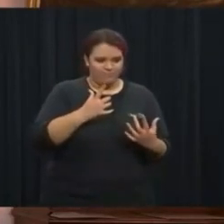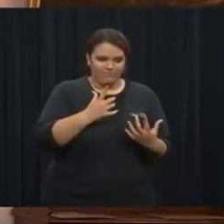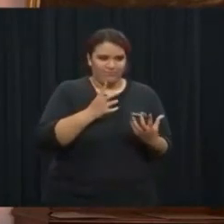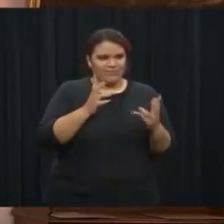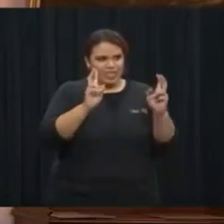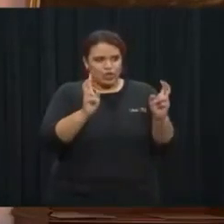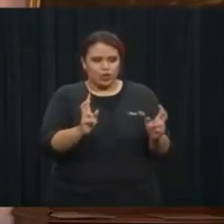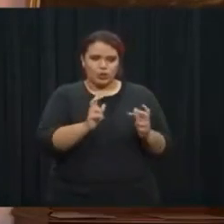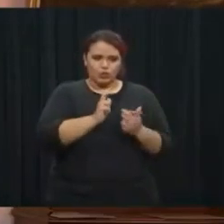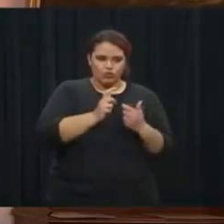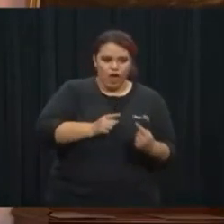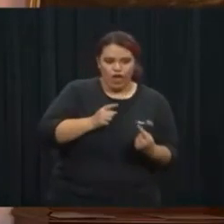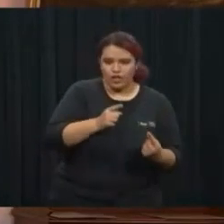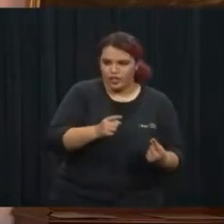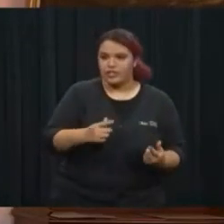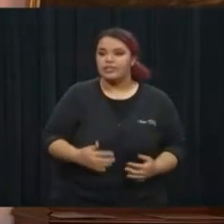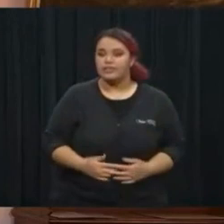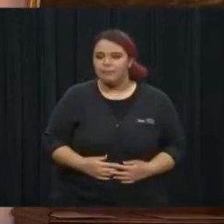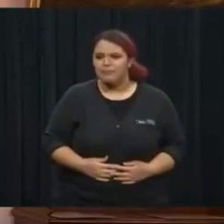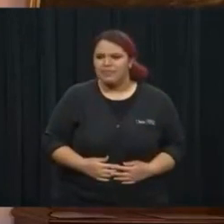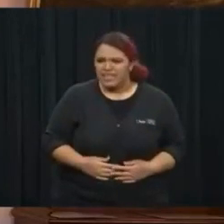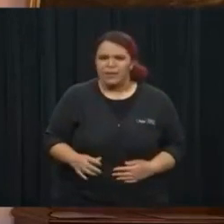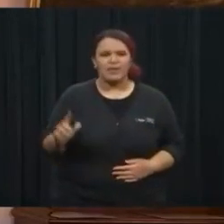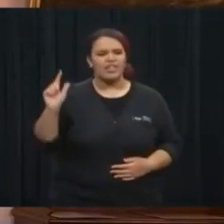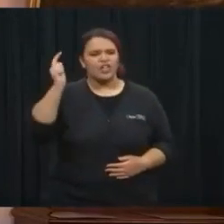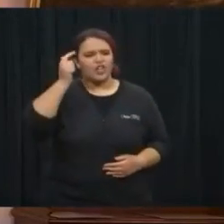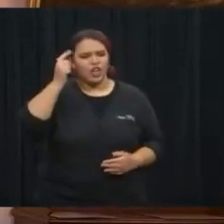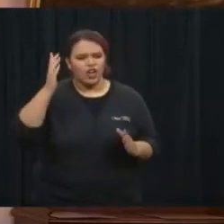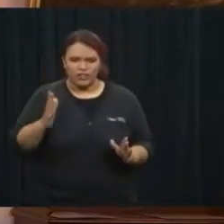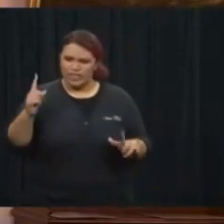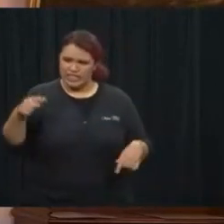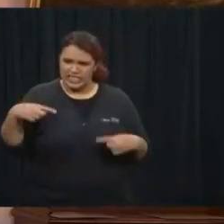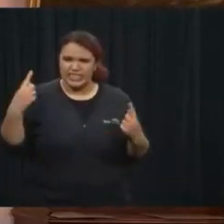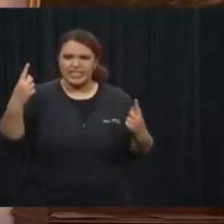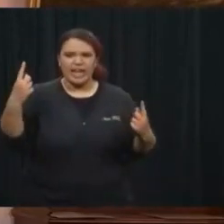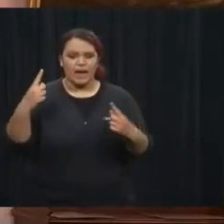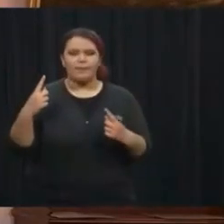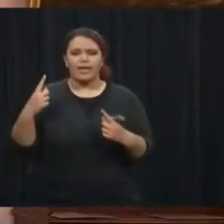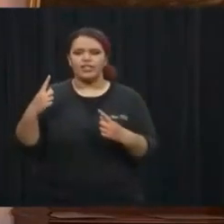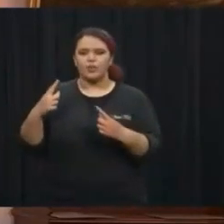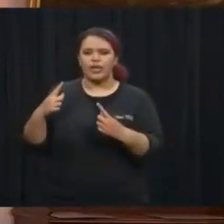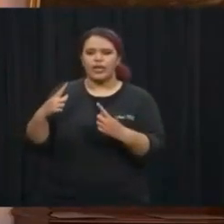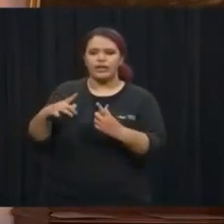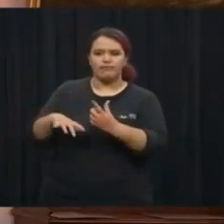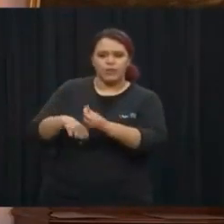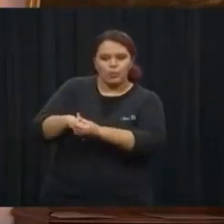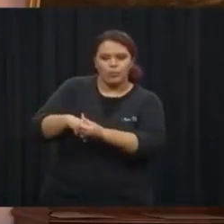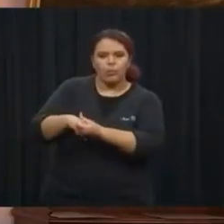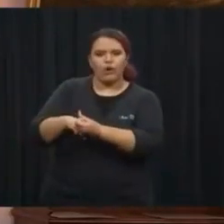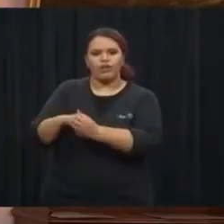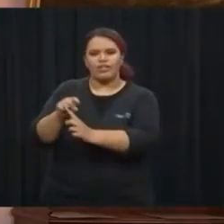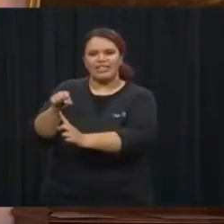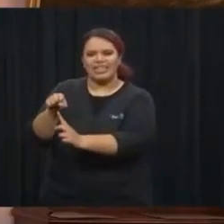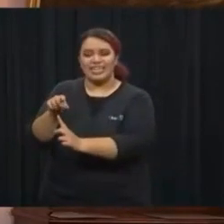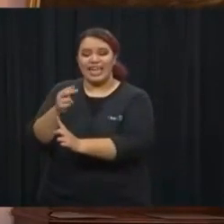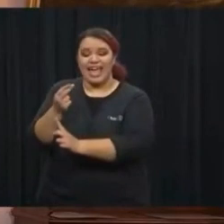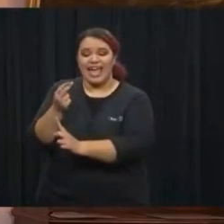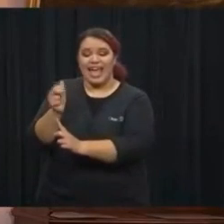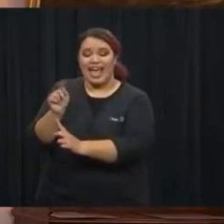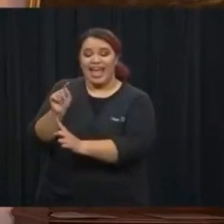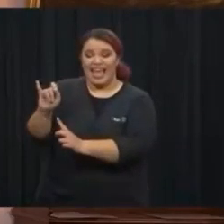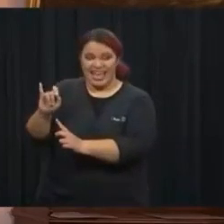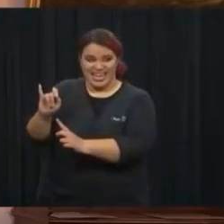big stakes here. Lives are at stake, and a lot of lives are at stake. Thank you. Hello, this question is for Dr.